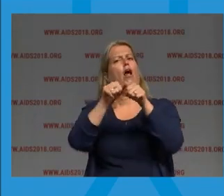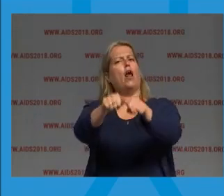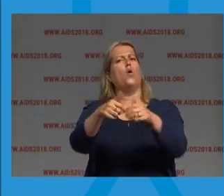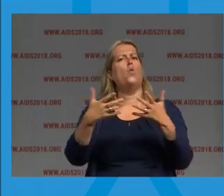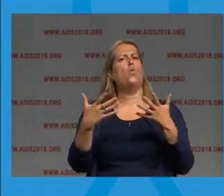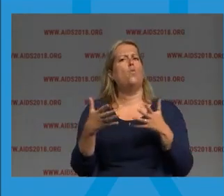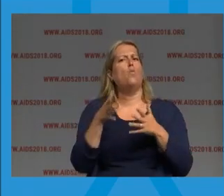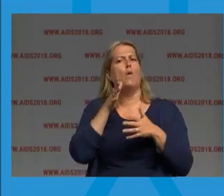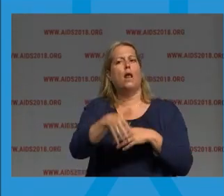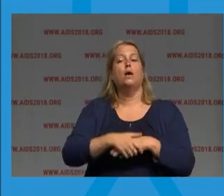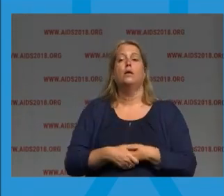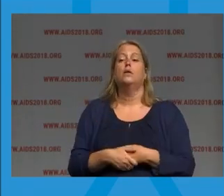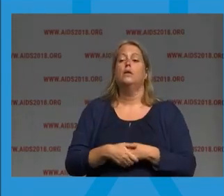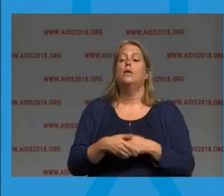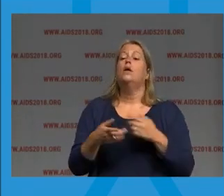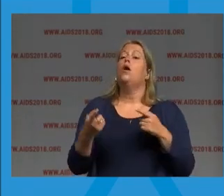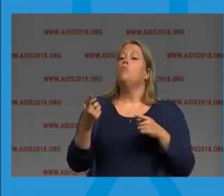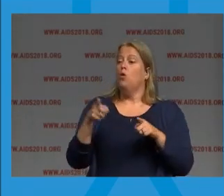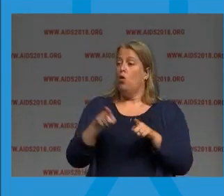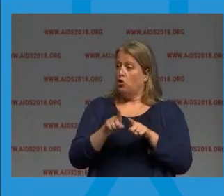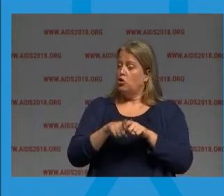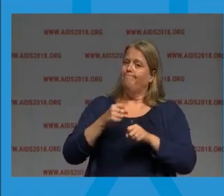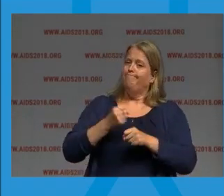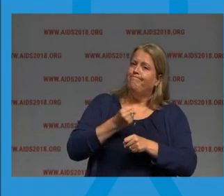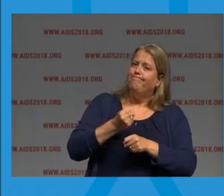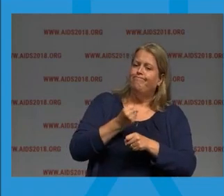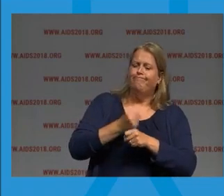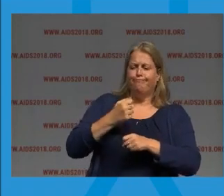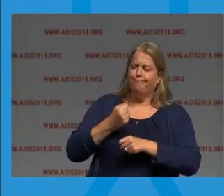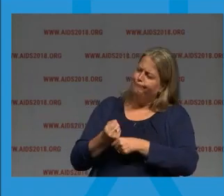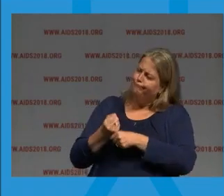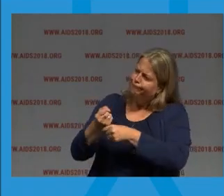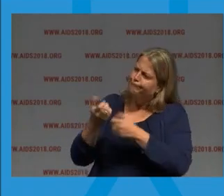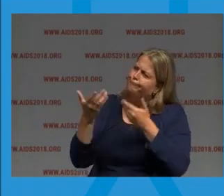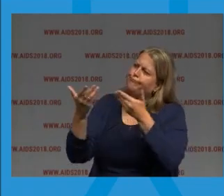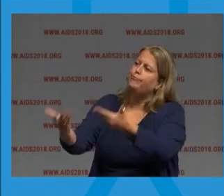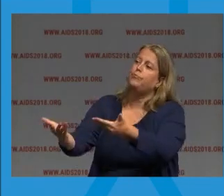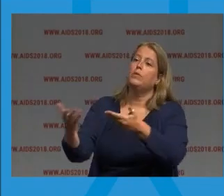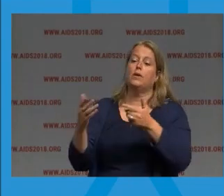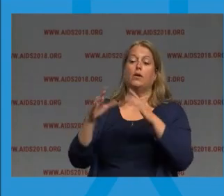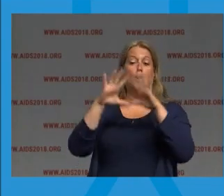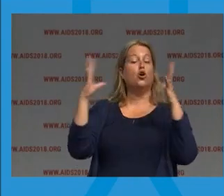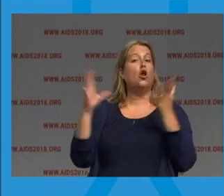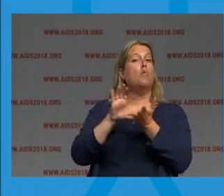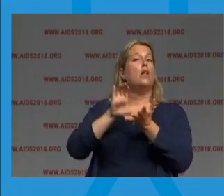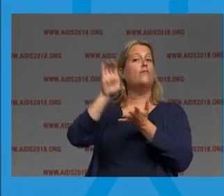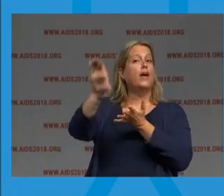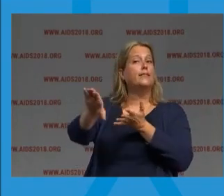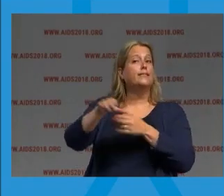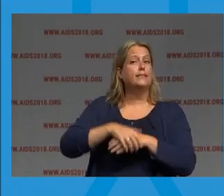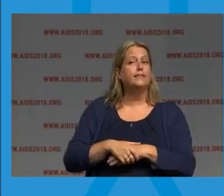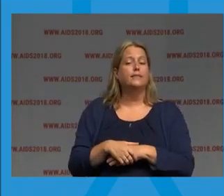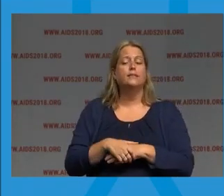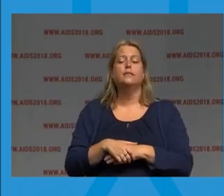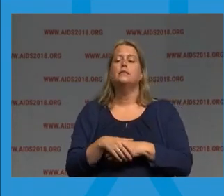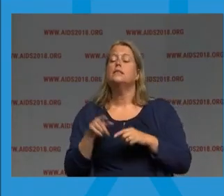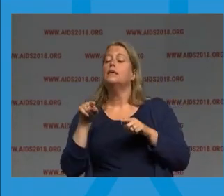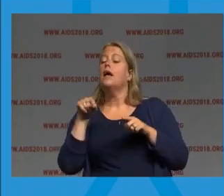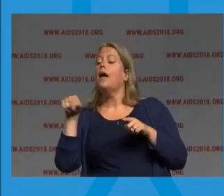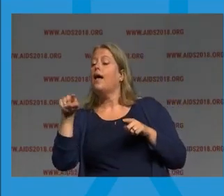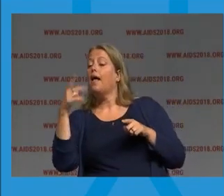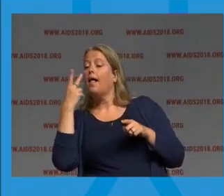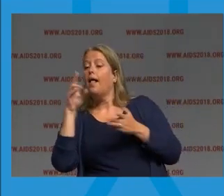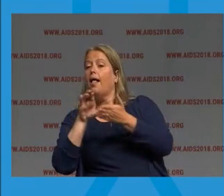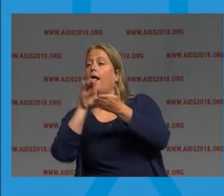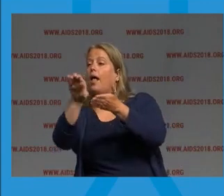context. We'll continue to work to ensure our assistance, including through the Global Fund, gets to those countries least able